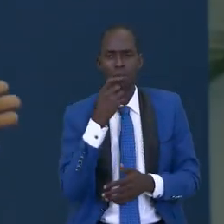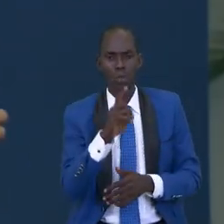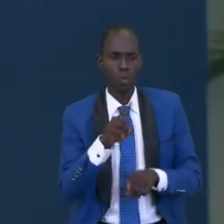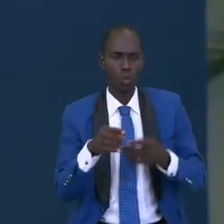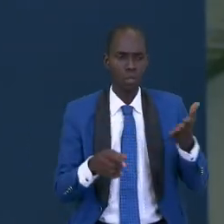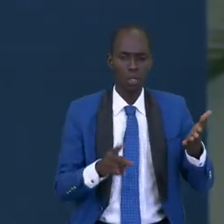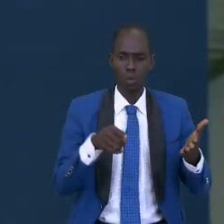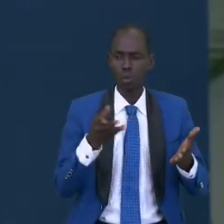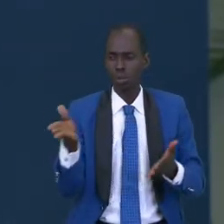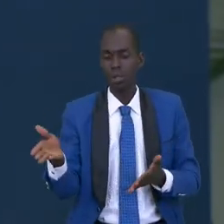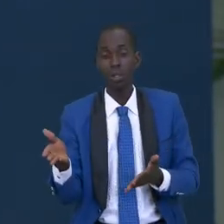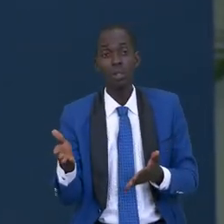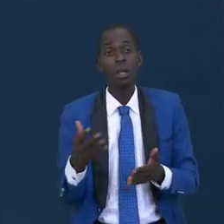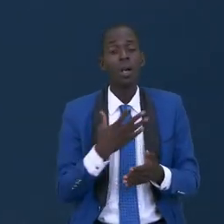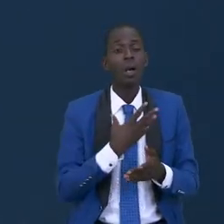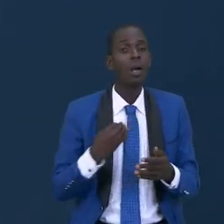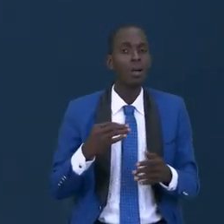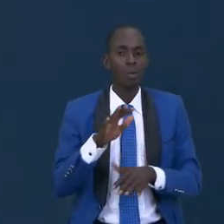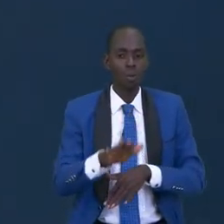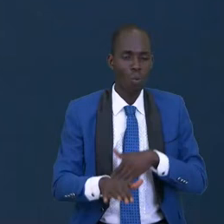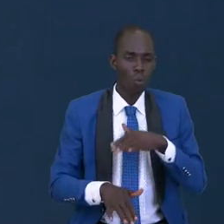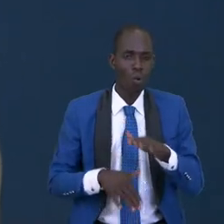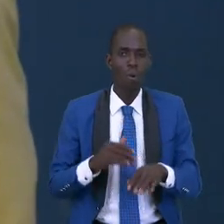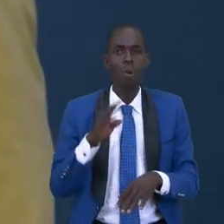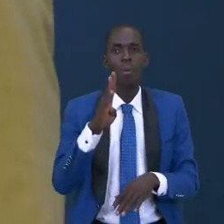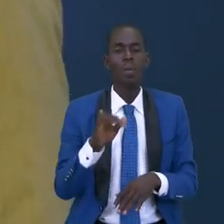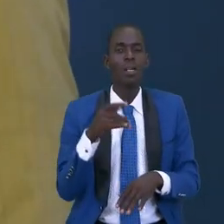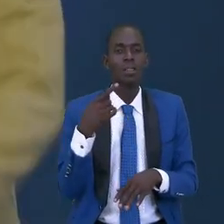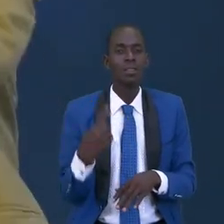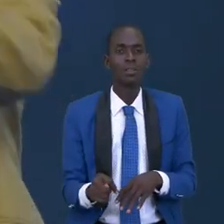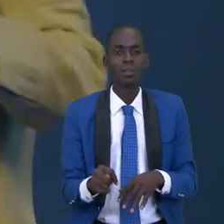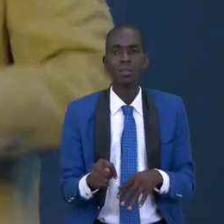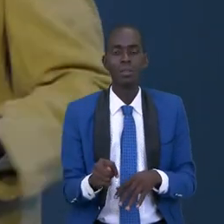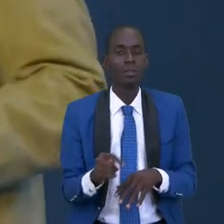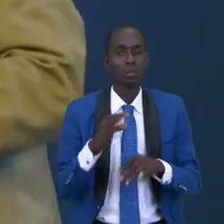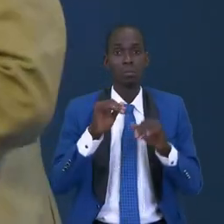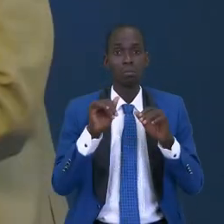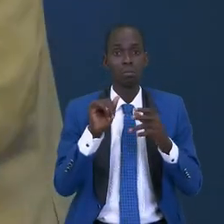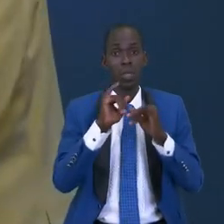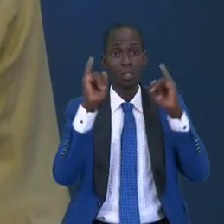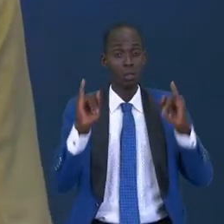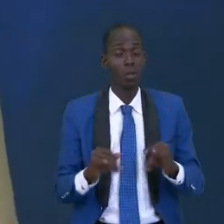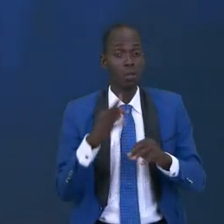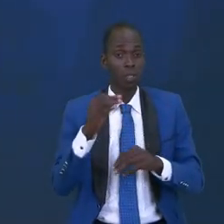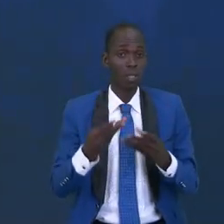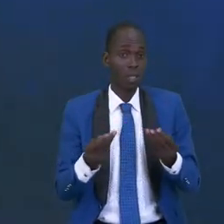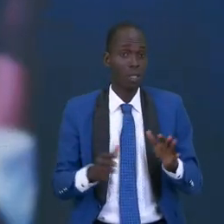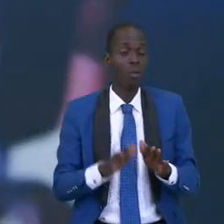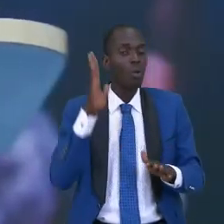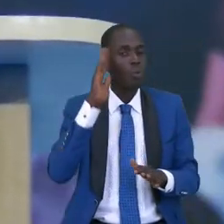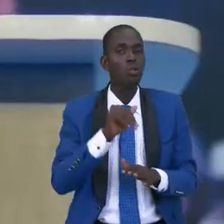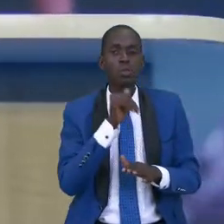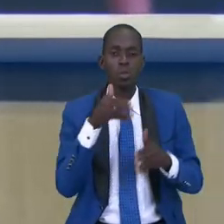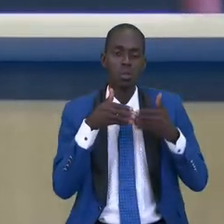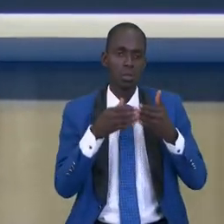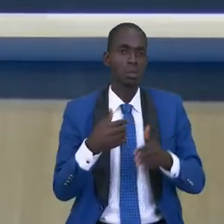way, go that way, and walk by the idolatry of the land, they will not direct me anymore.